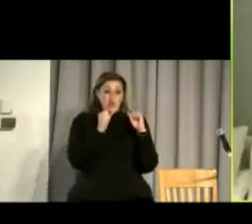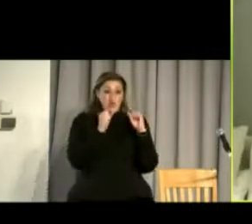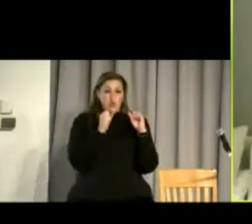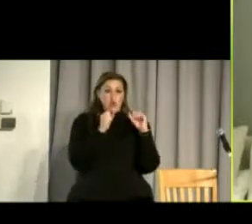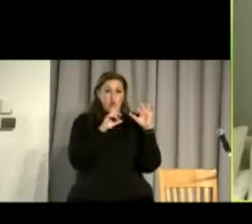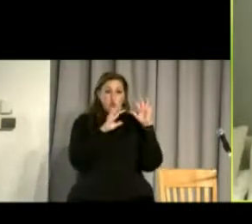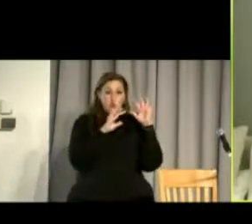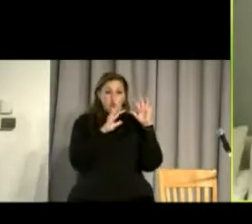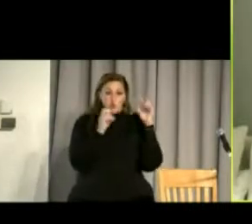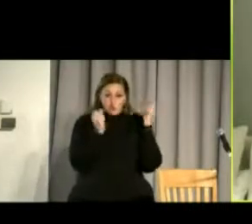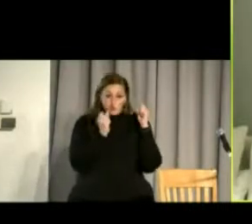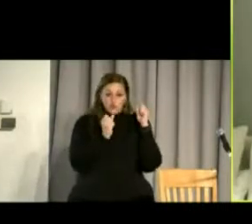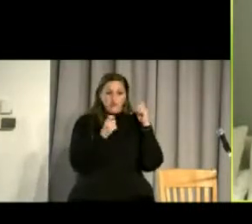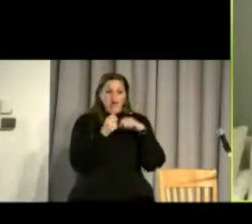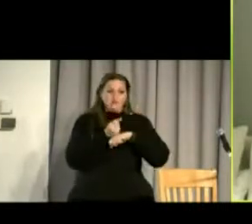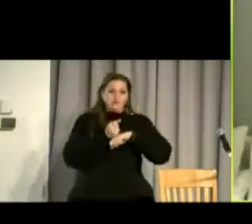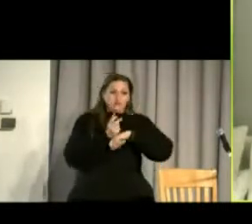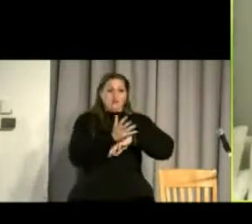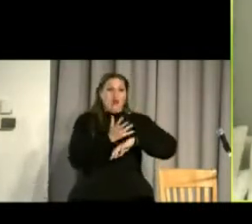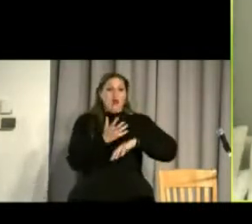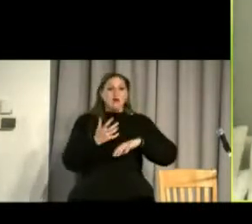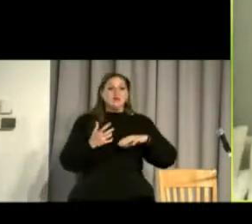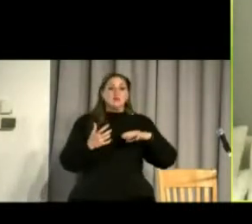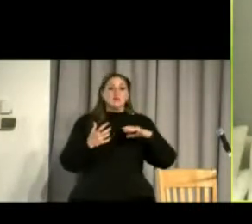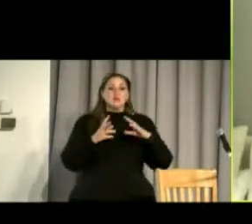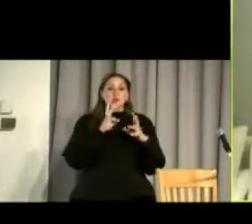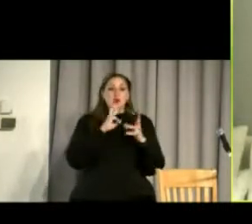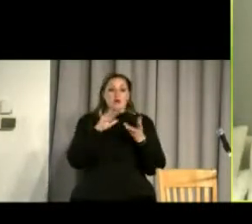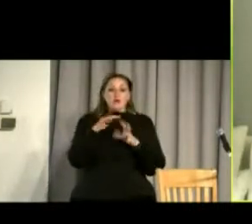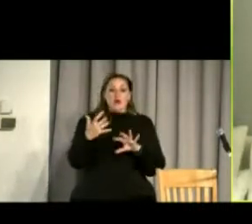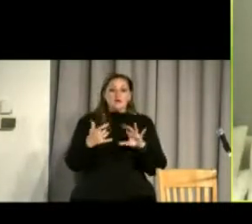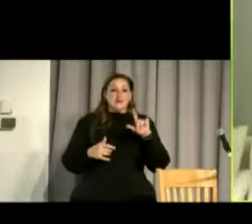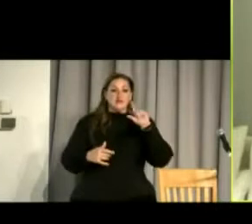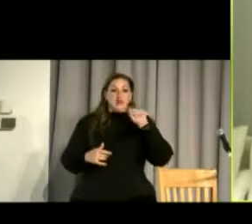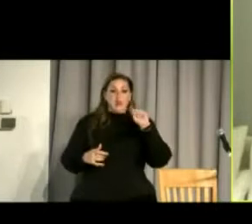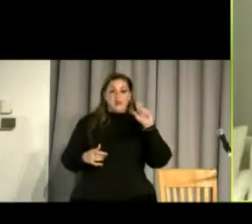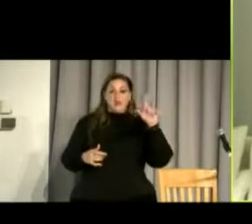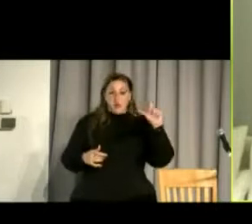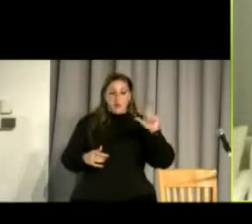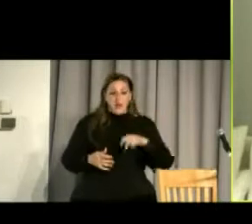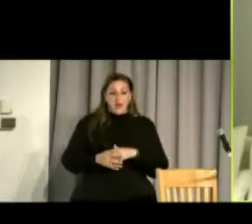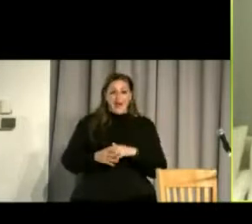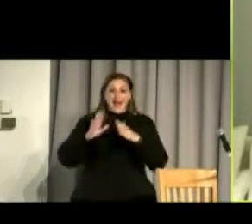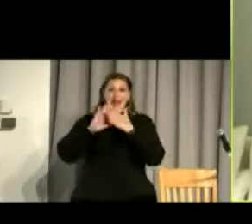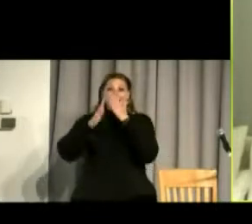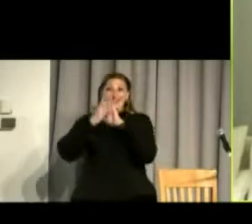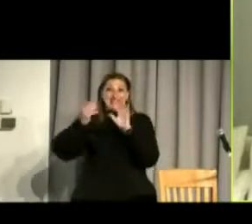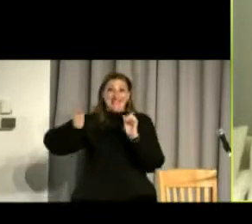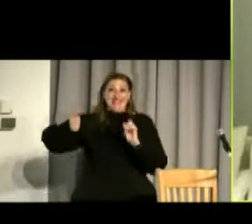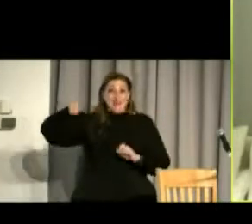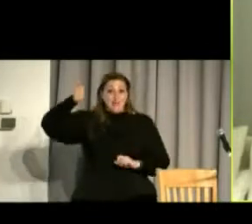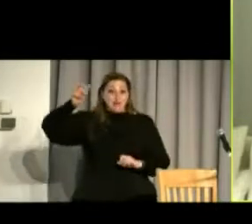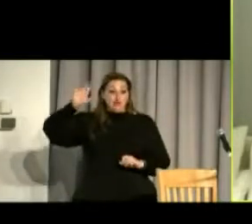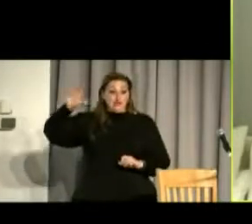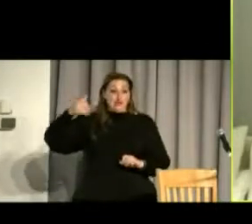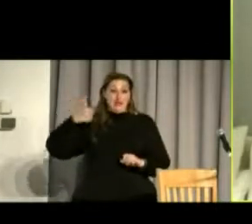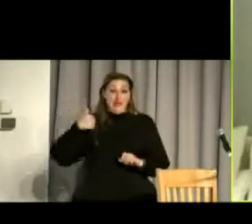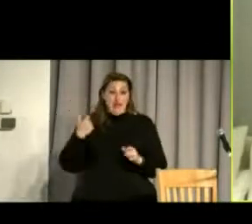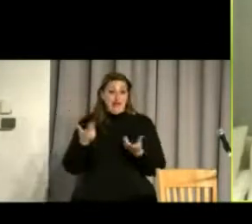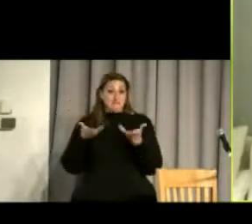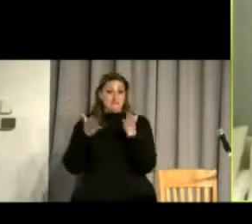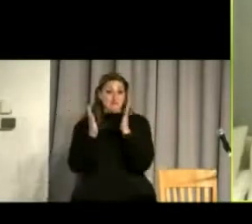that caused the water crisis of 2021, the city administration had